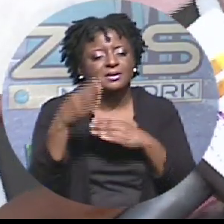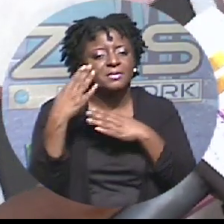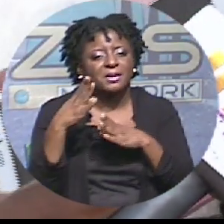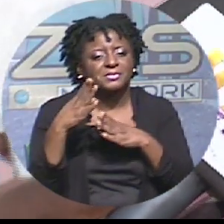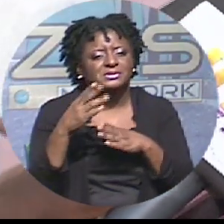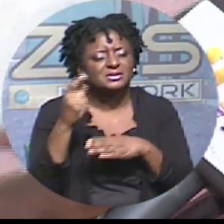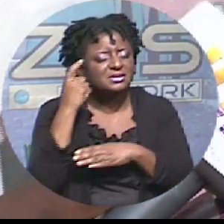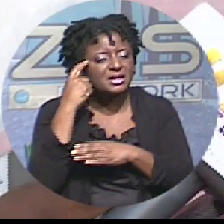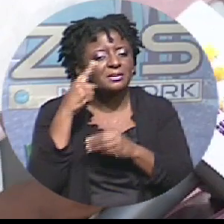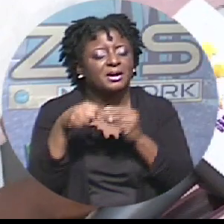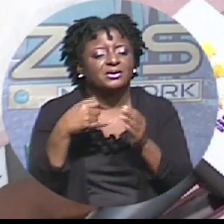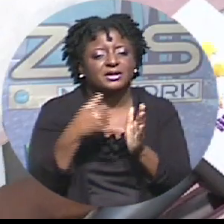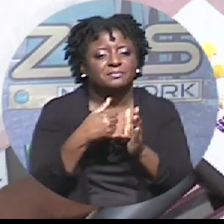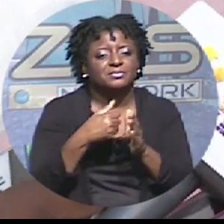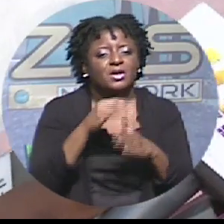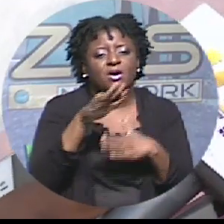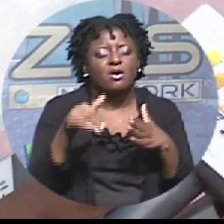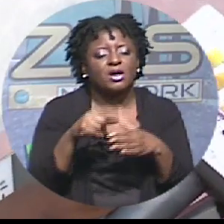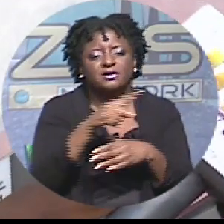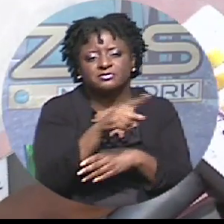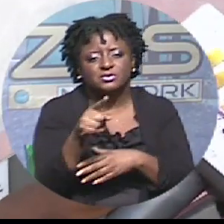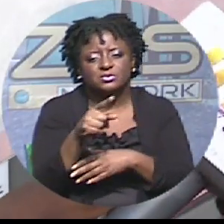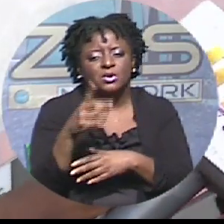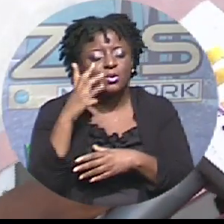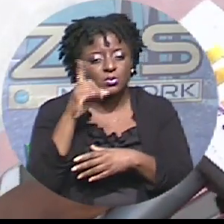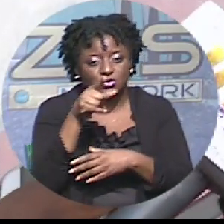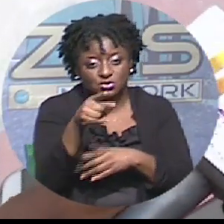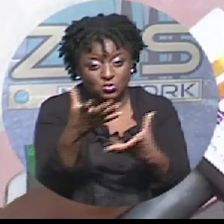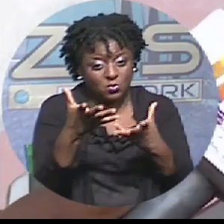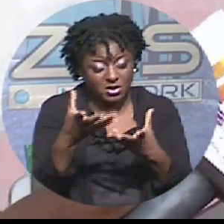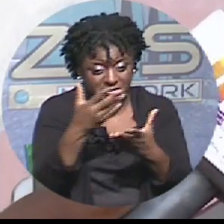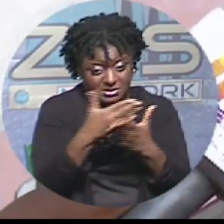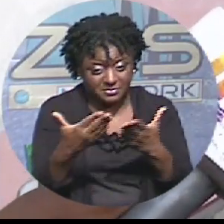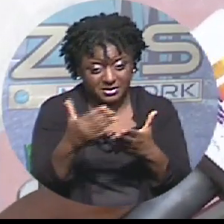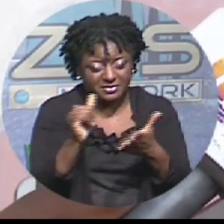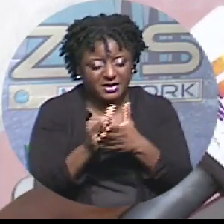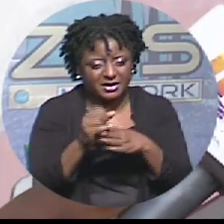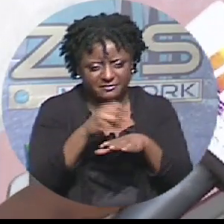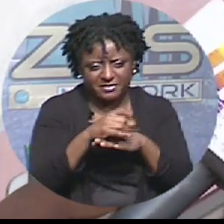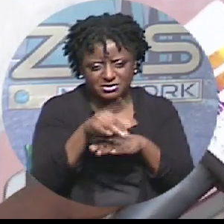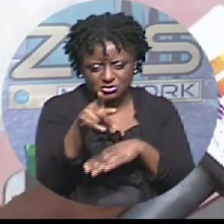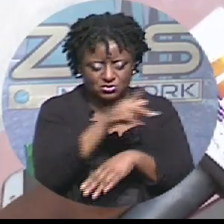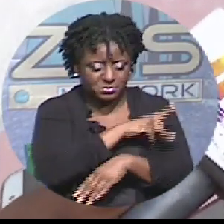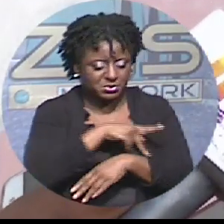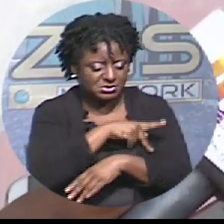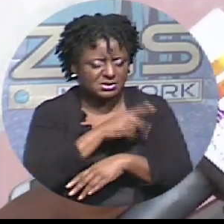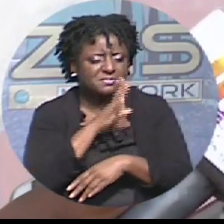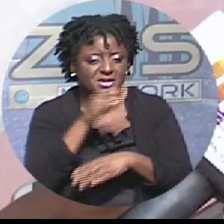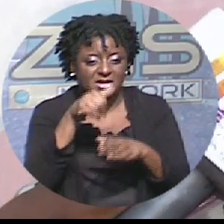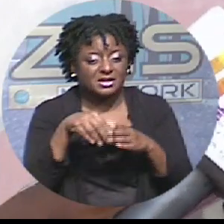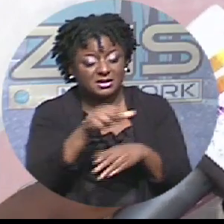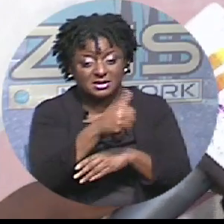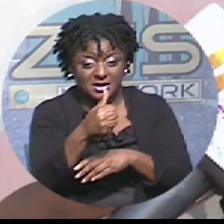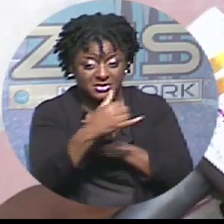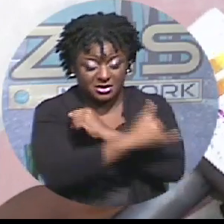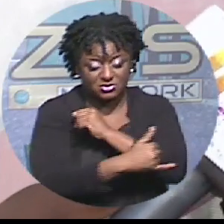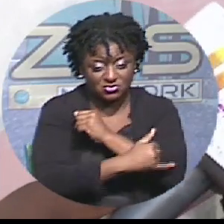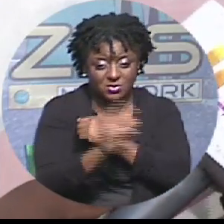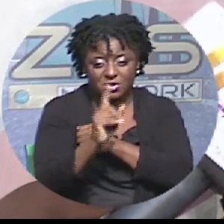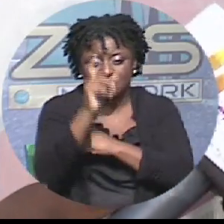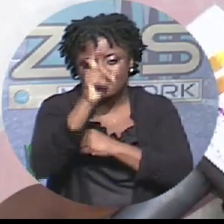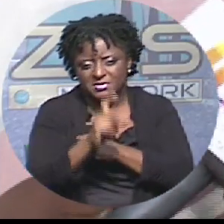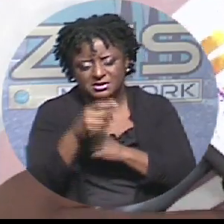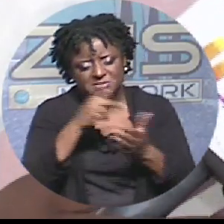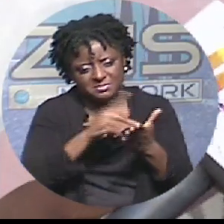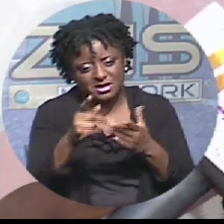are young people. Would you want something that affected you so personally to be in another country where you have to pay to